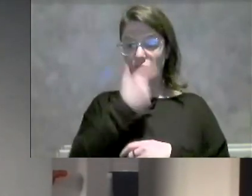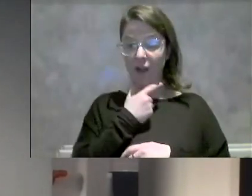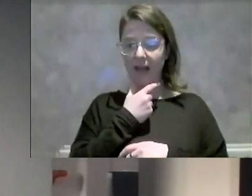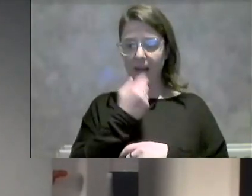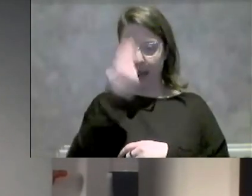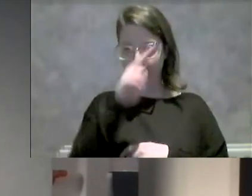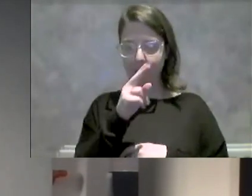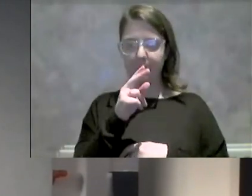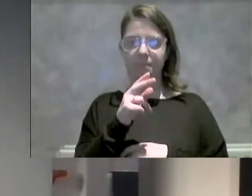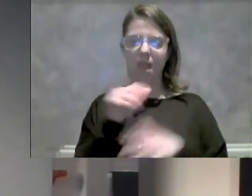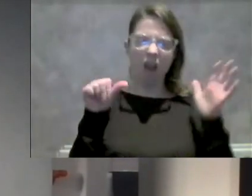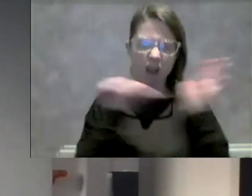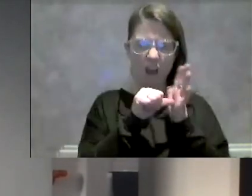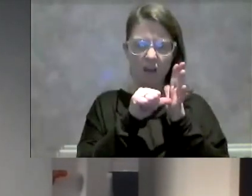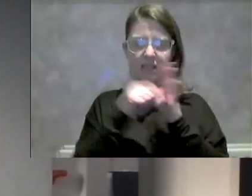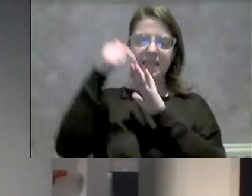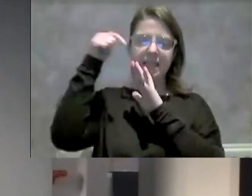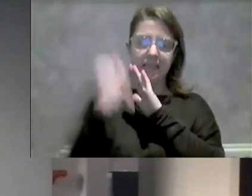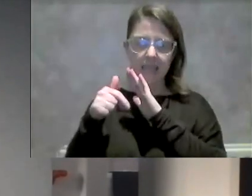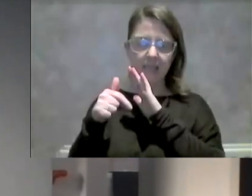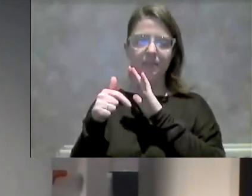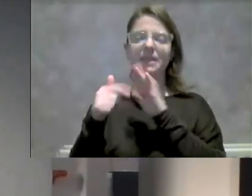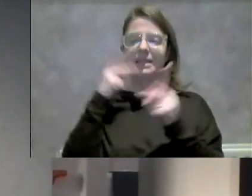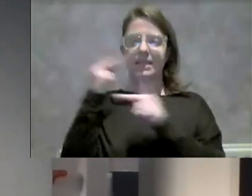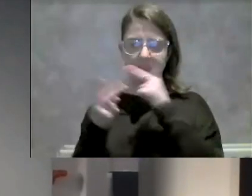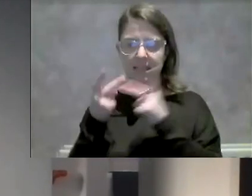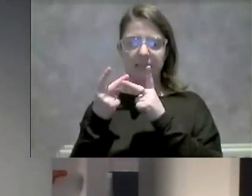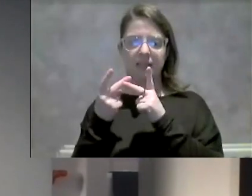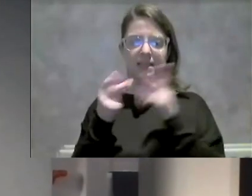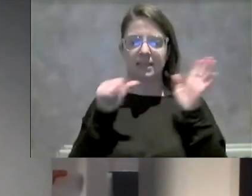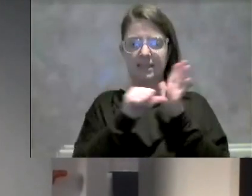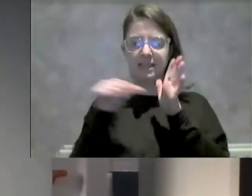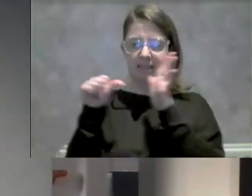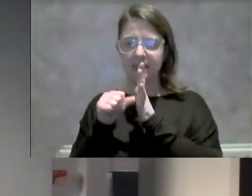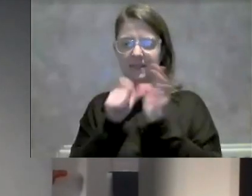it Harddeep Singh, with the double Ds.